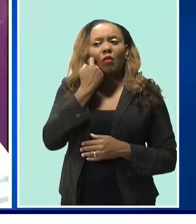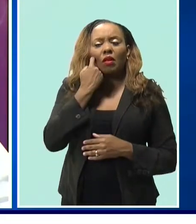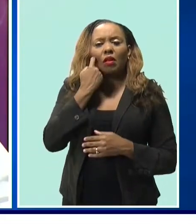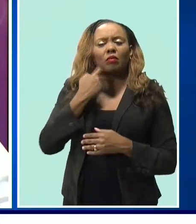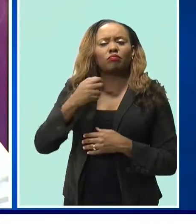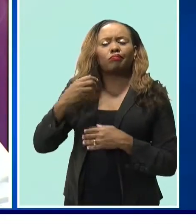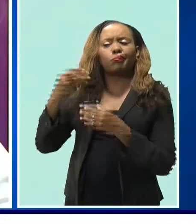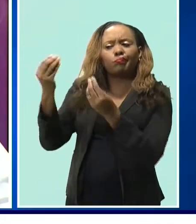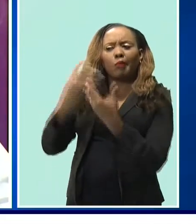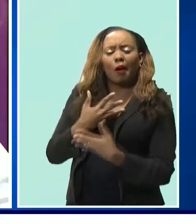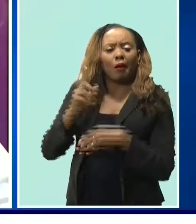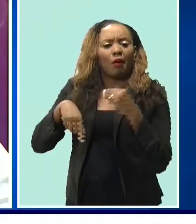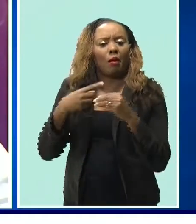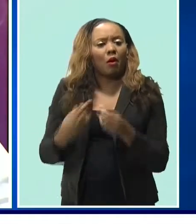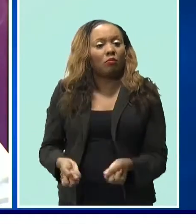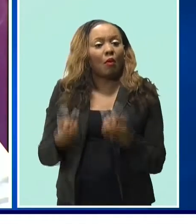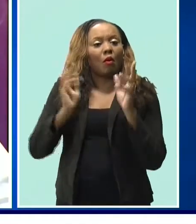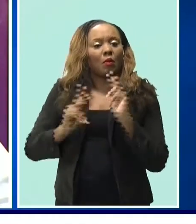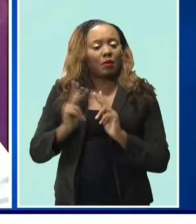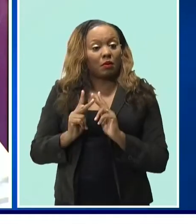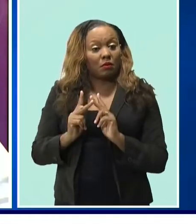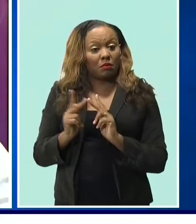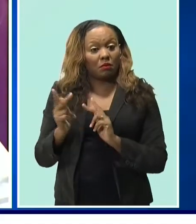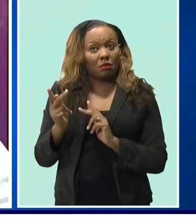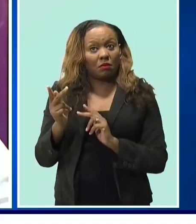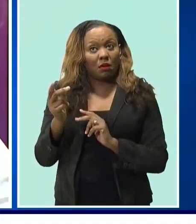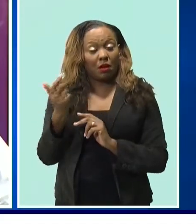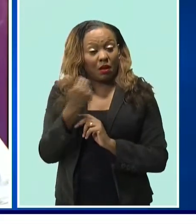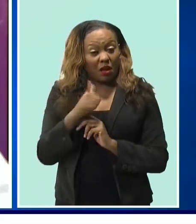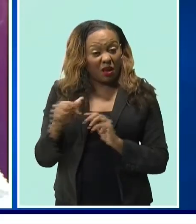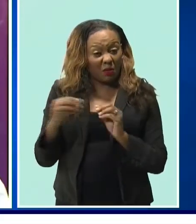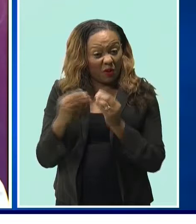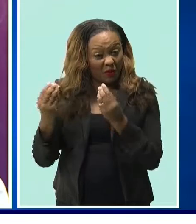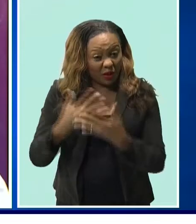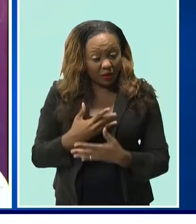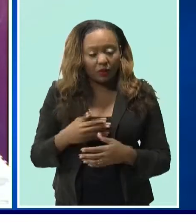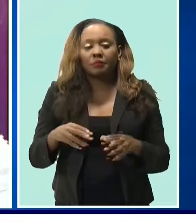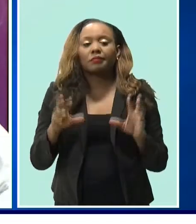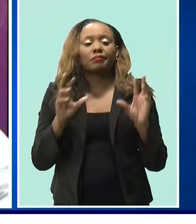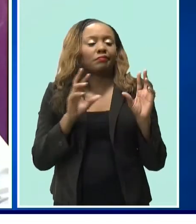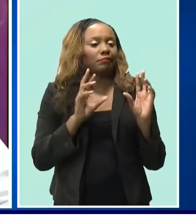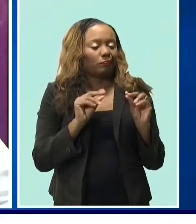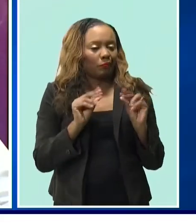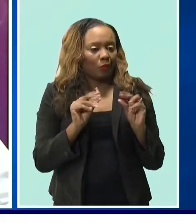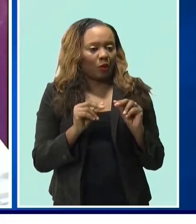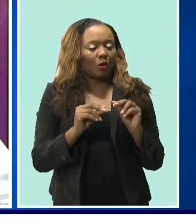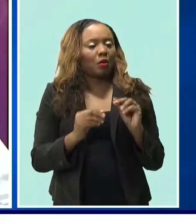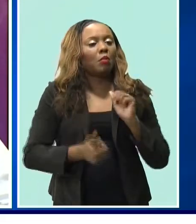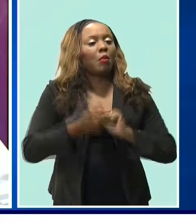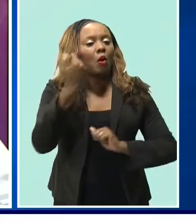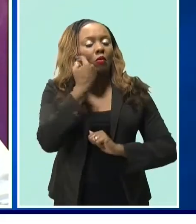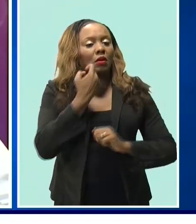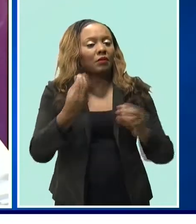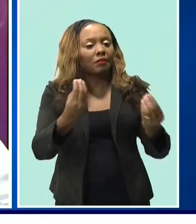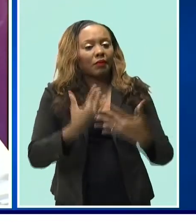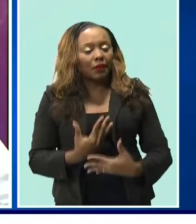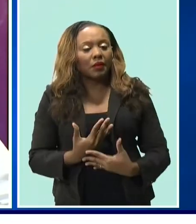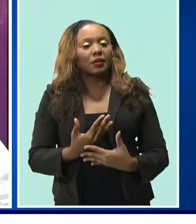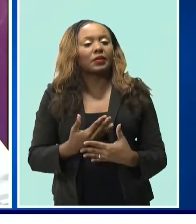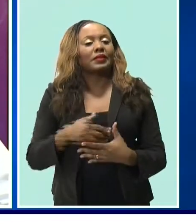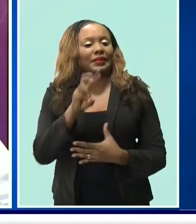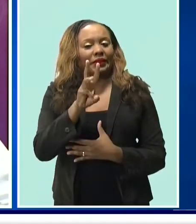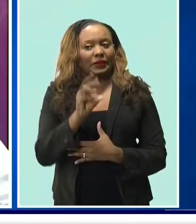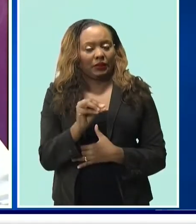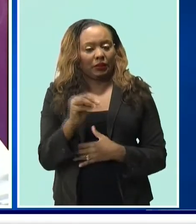the latest numbers. Are there any more updates to those figures? No, those figures represent the latest data that we have in terms of the number of